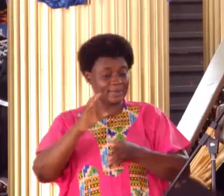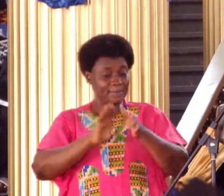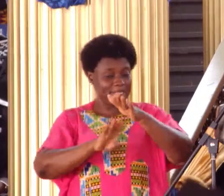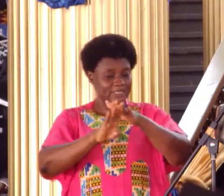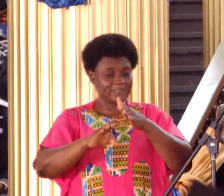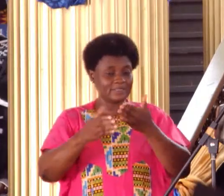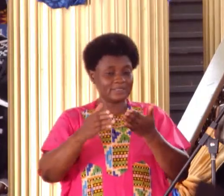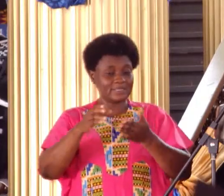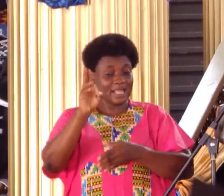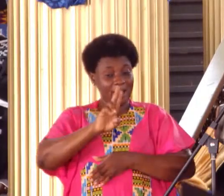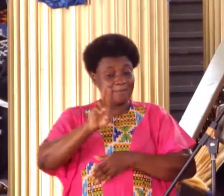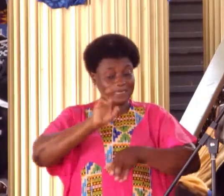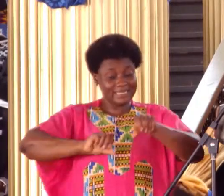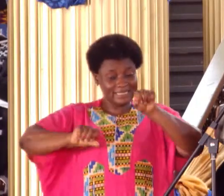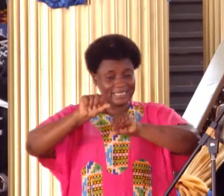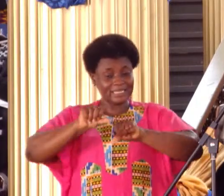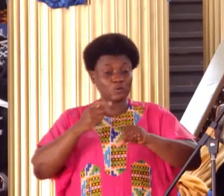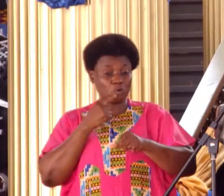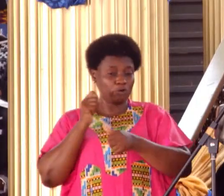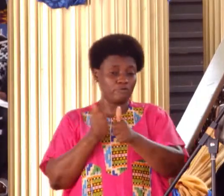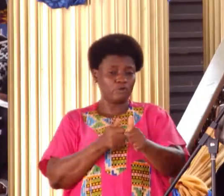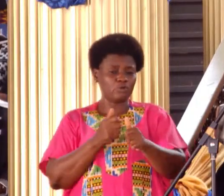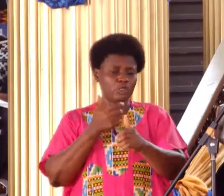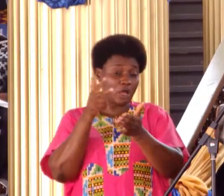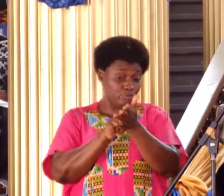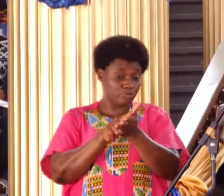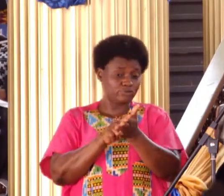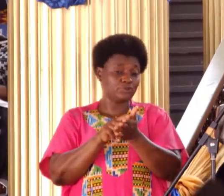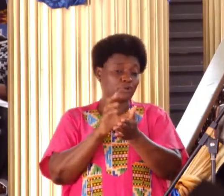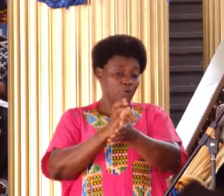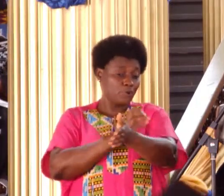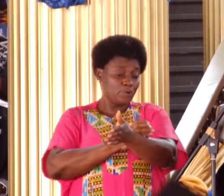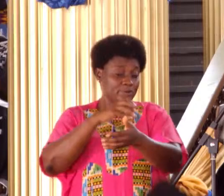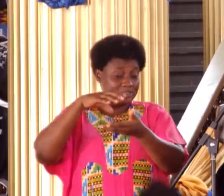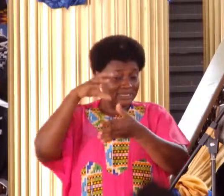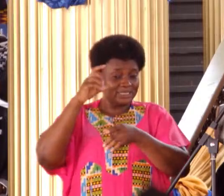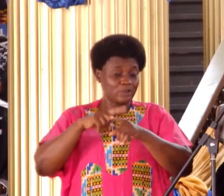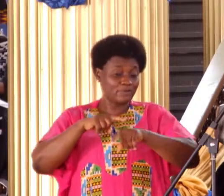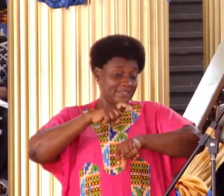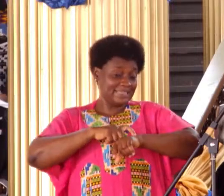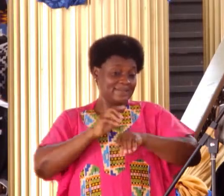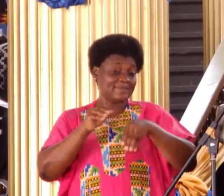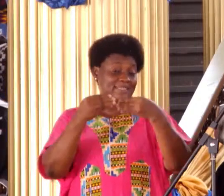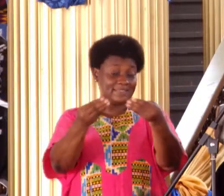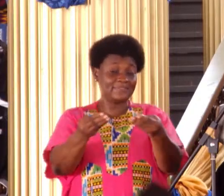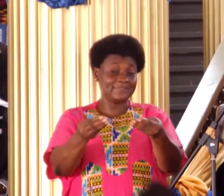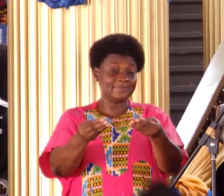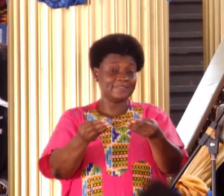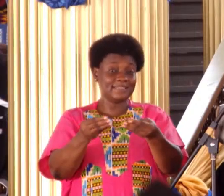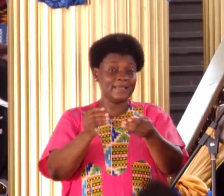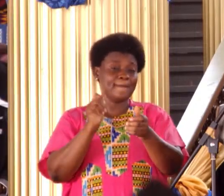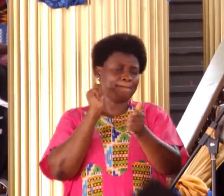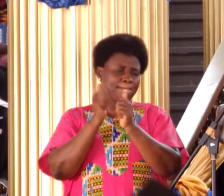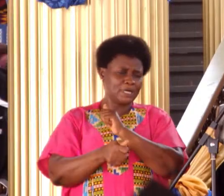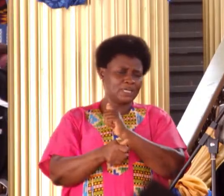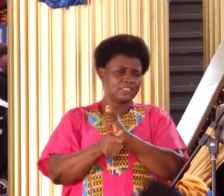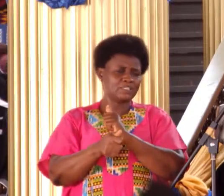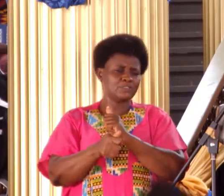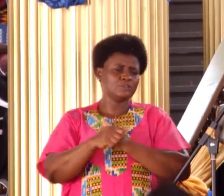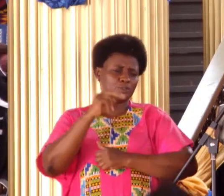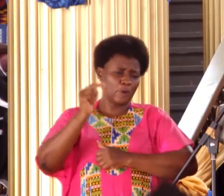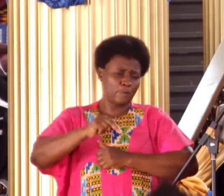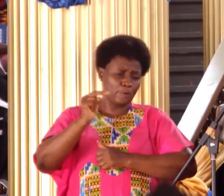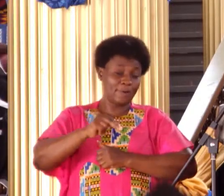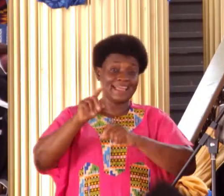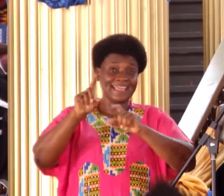who, having followed the approved course of study over the stipulated period and passed the required